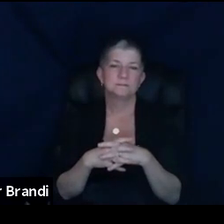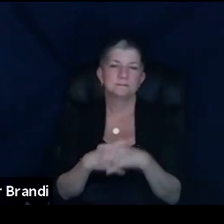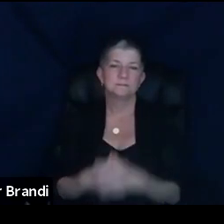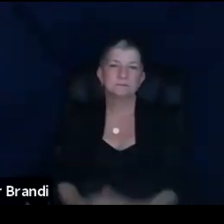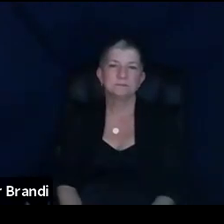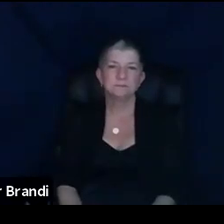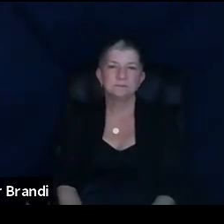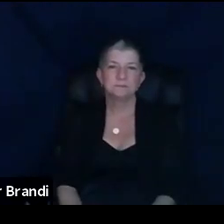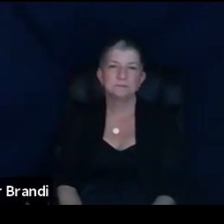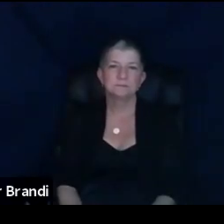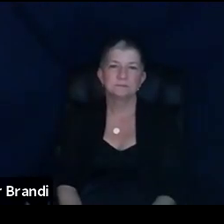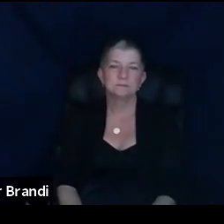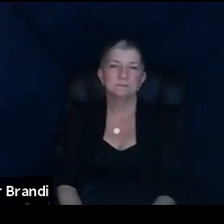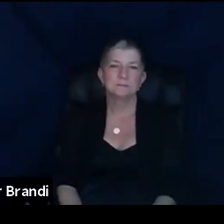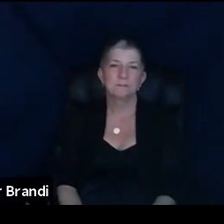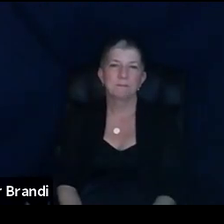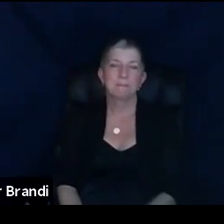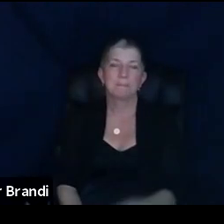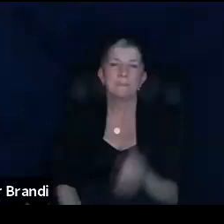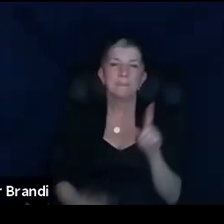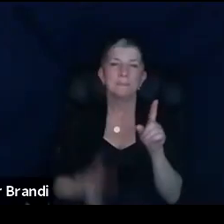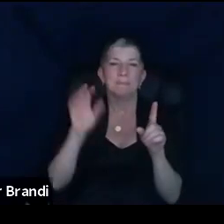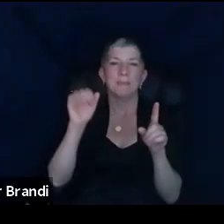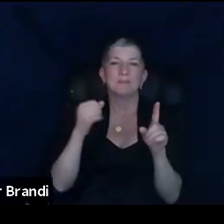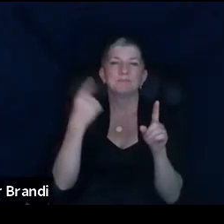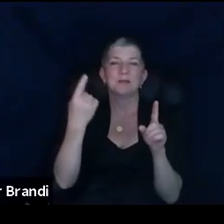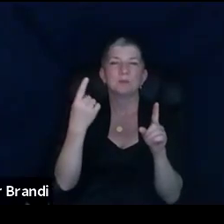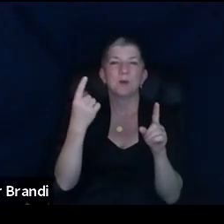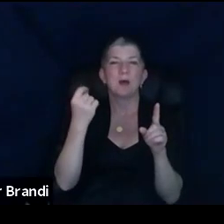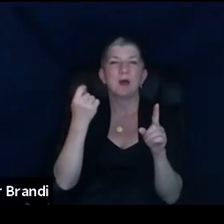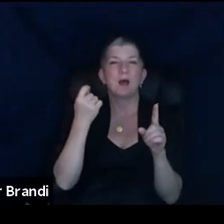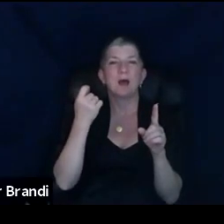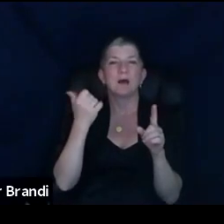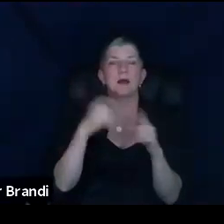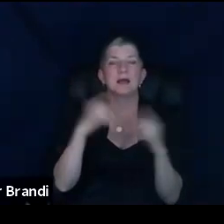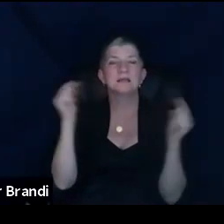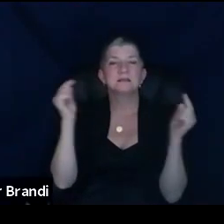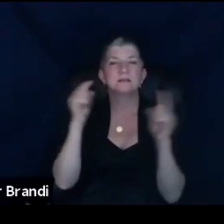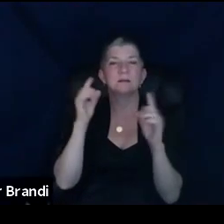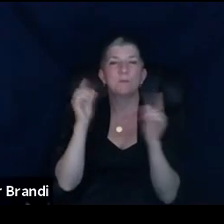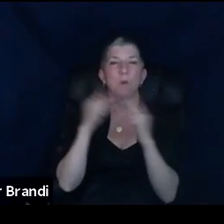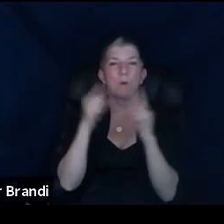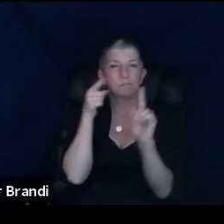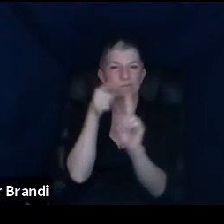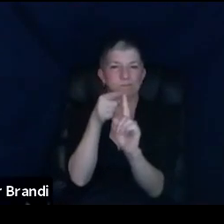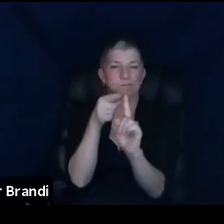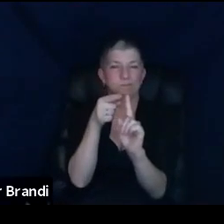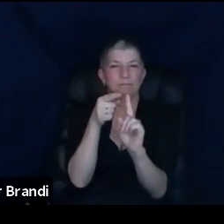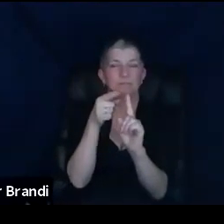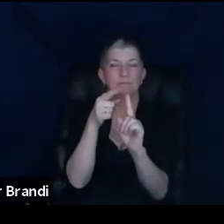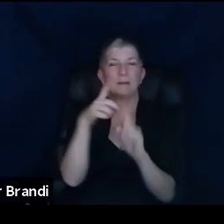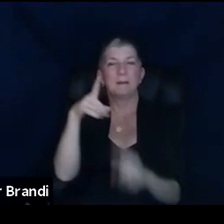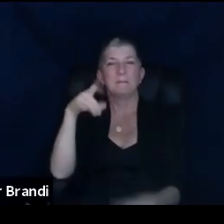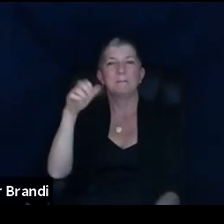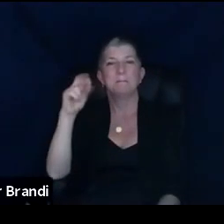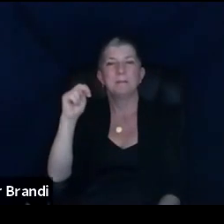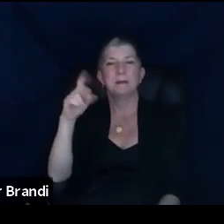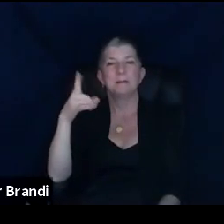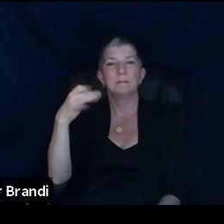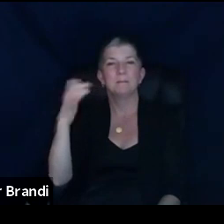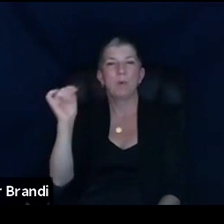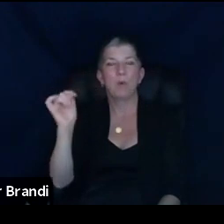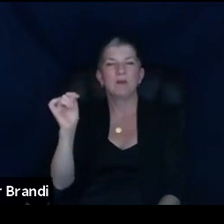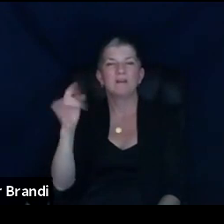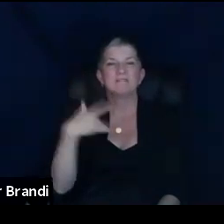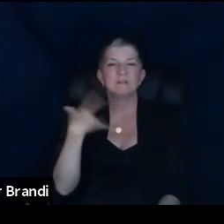What is it? Okay, so this one, it's a little bit of a smaller point, a little more pinpoint sensation, can feel more like a tattoo, like I